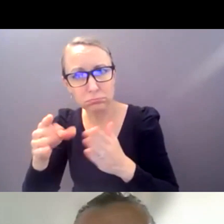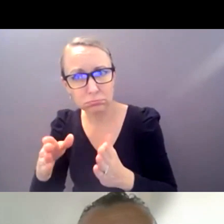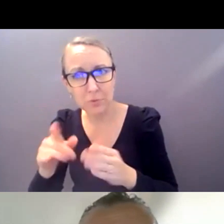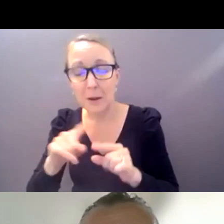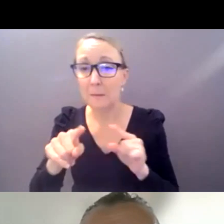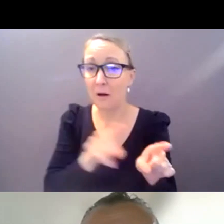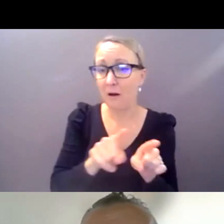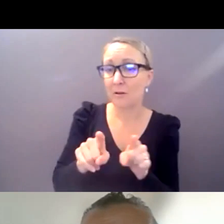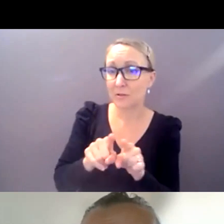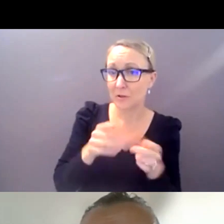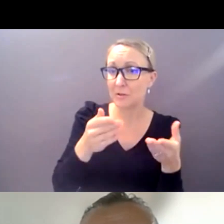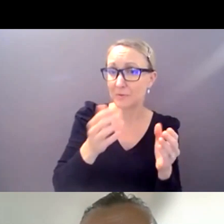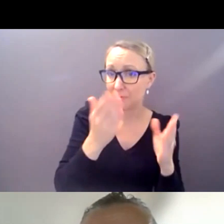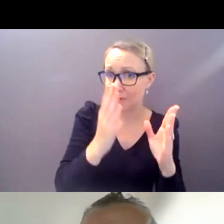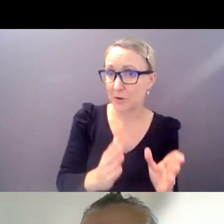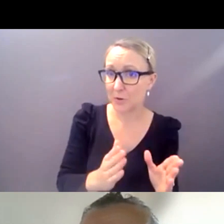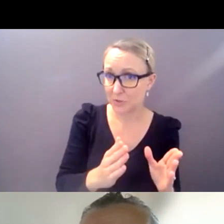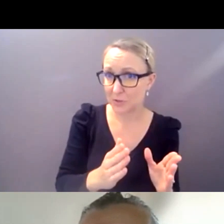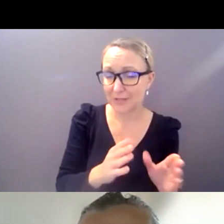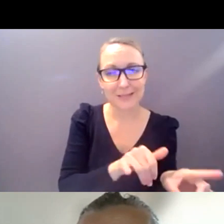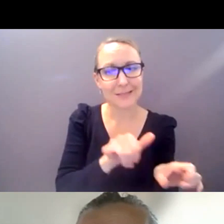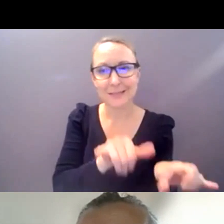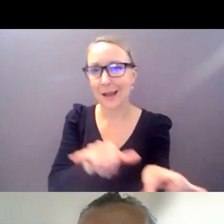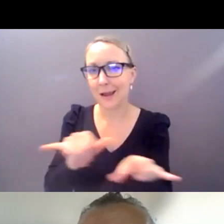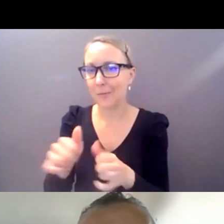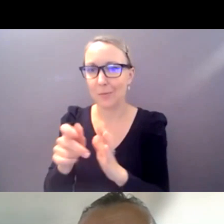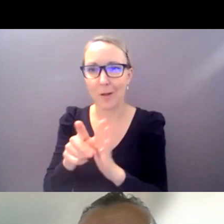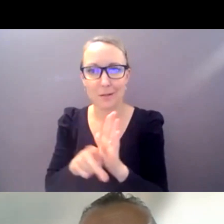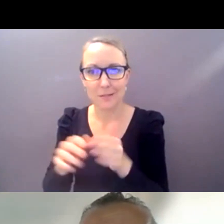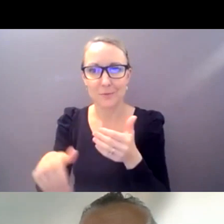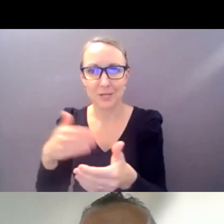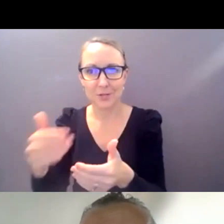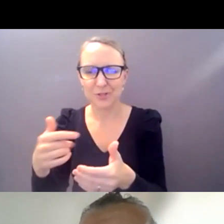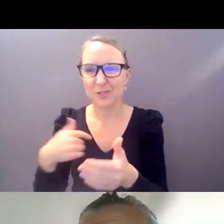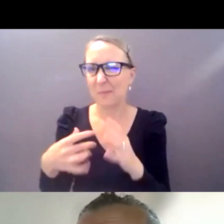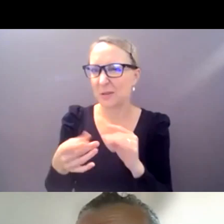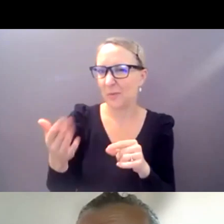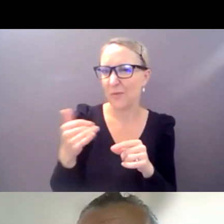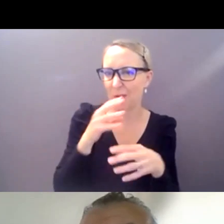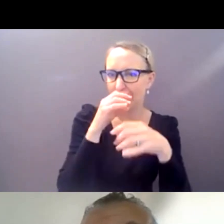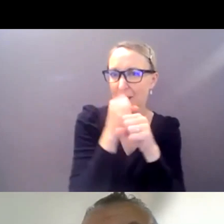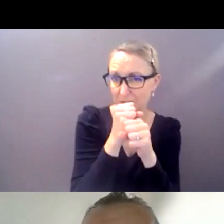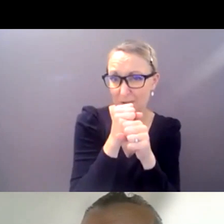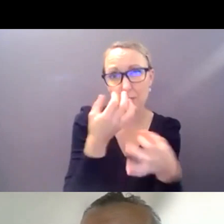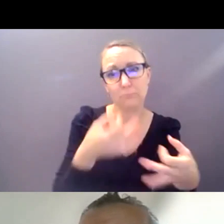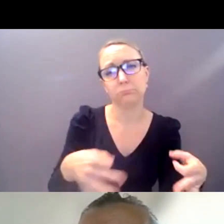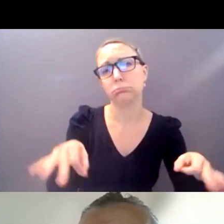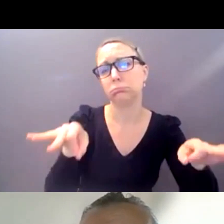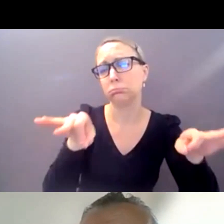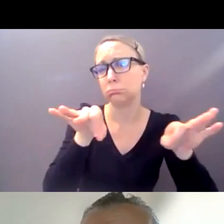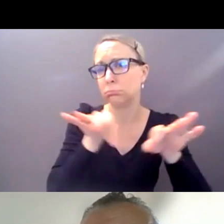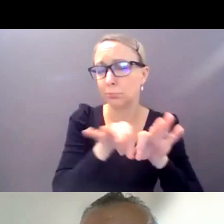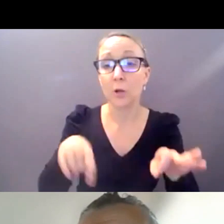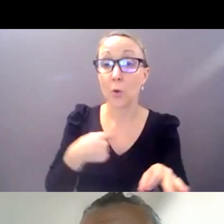service provider level. Same with policies and procedures. I mentioned confidentiality, how essential that is. We have